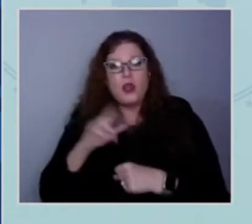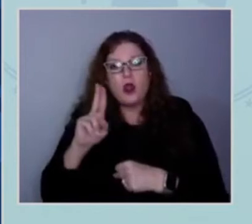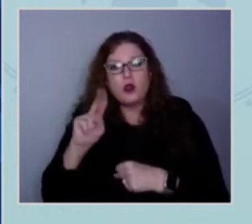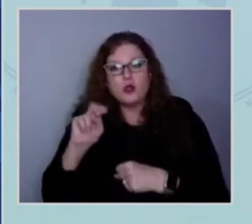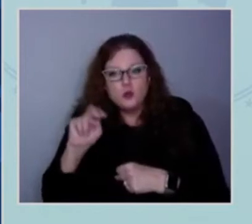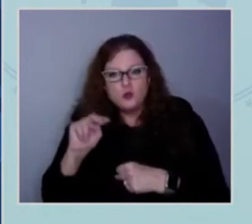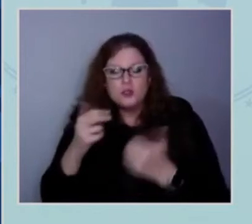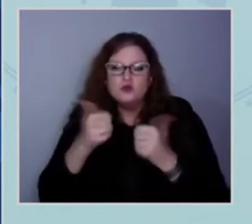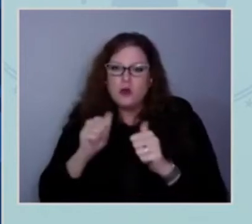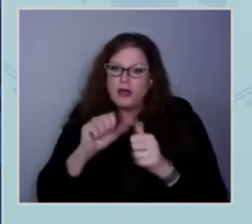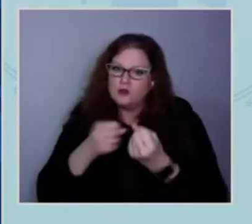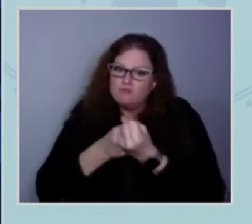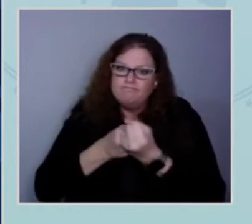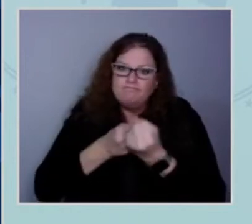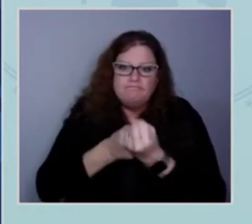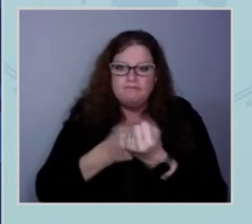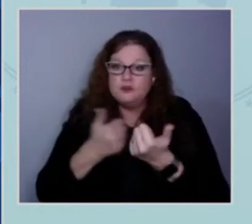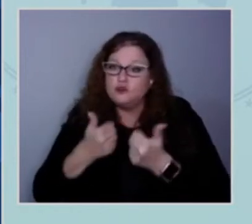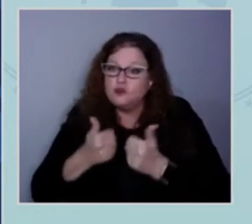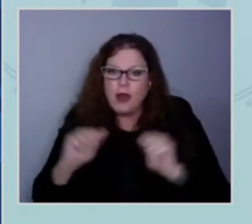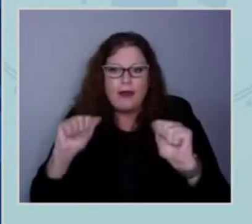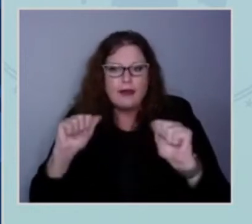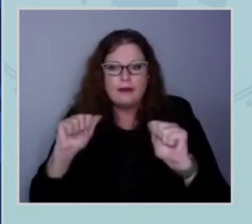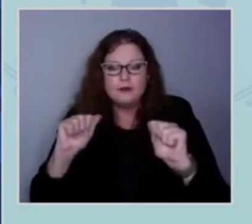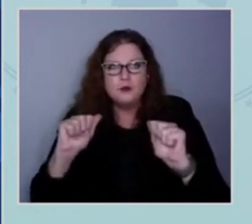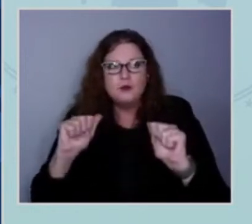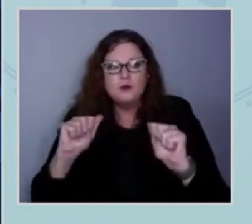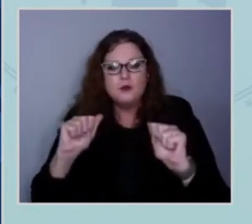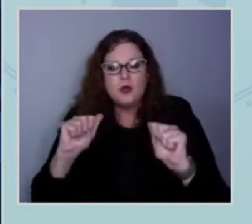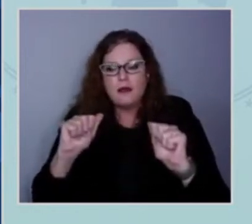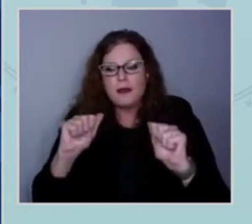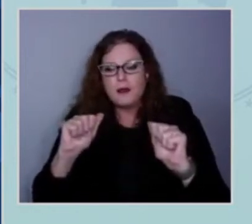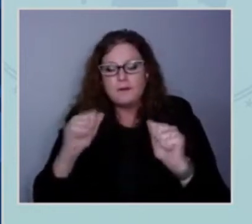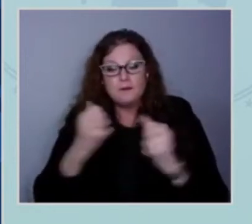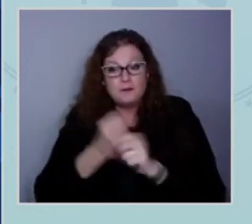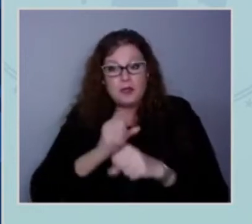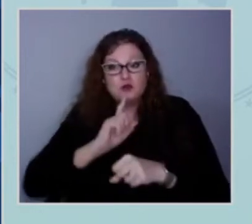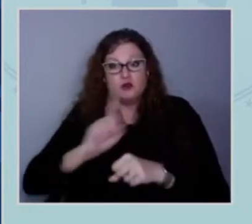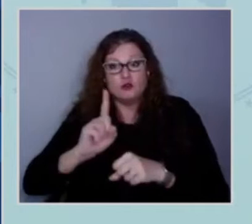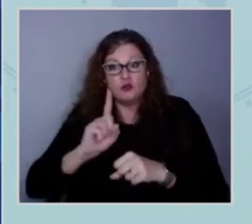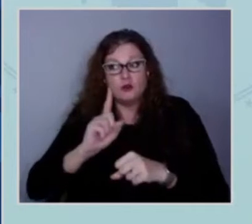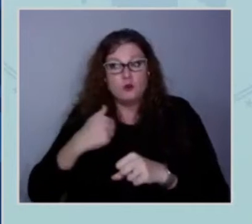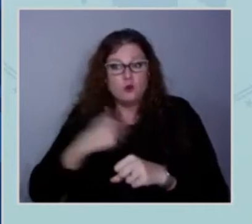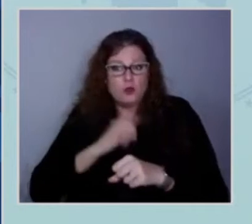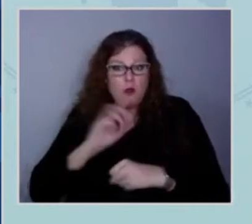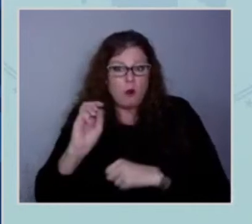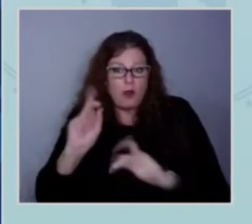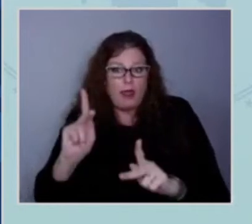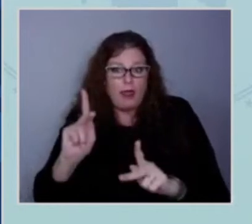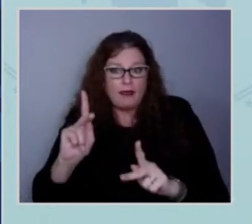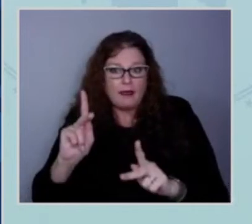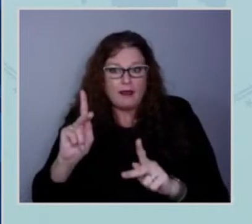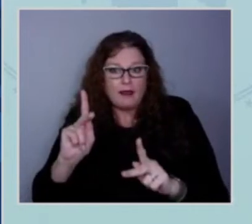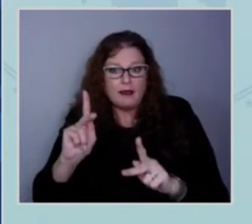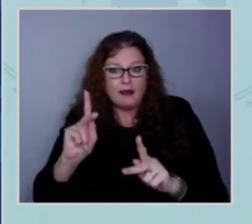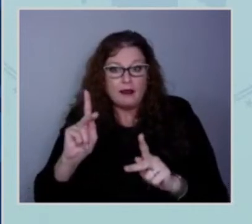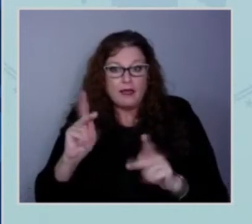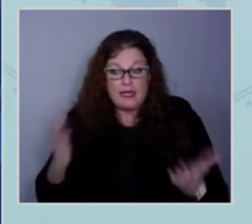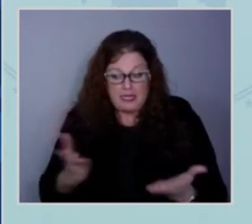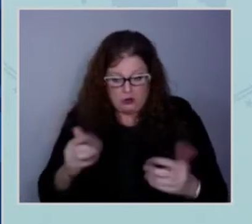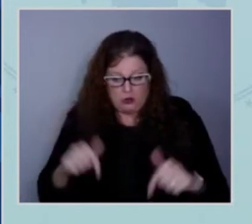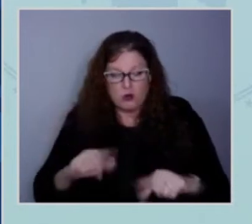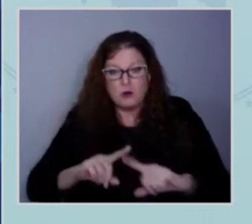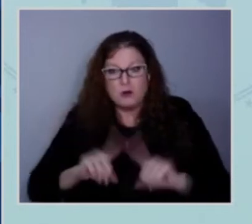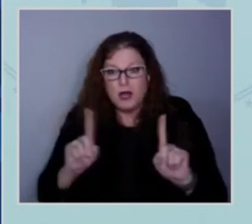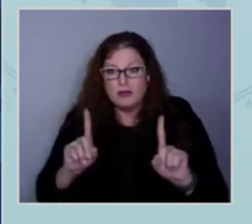I fear that from the company that I work for. I mean, our union is trying to stand behind us and trying to make